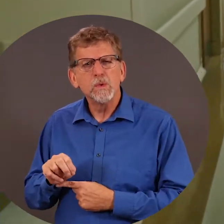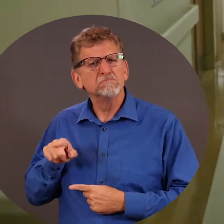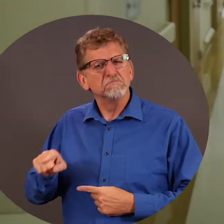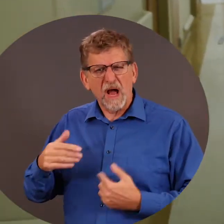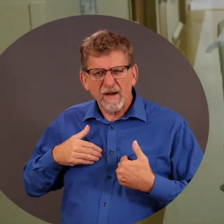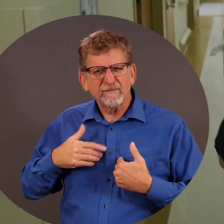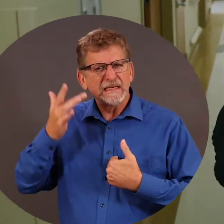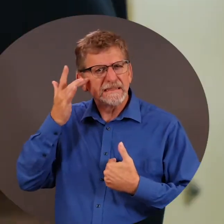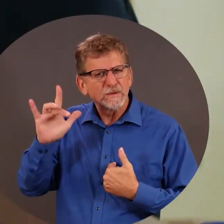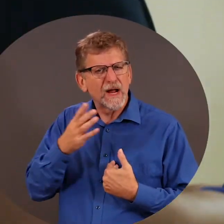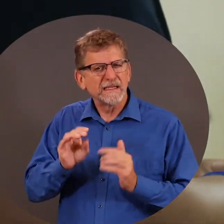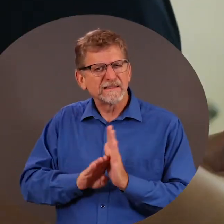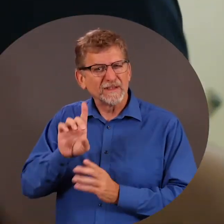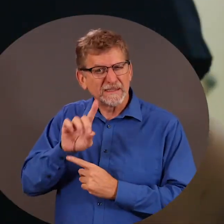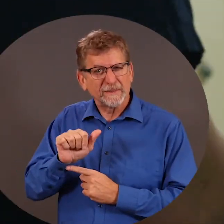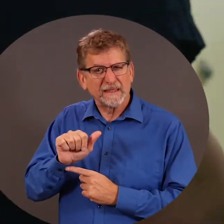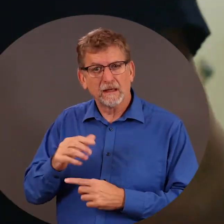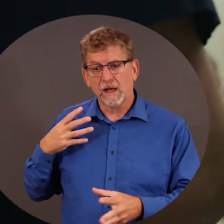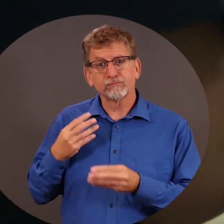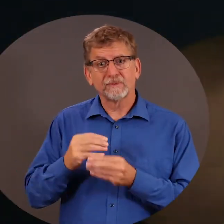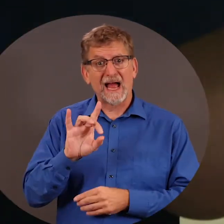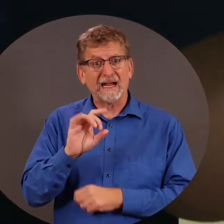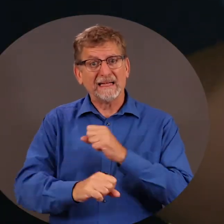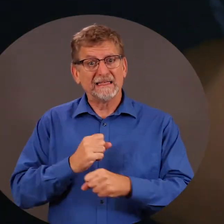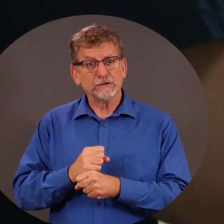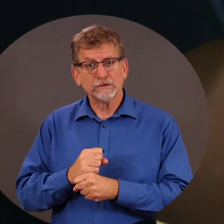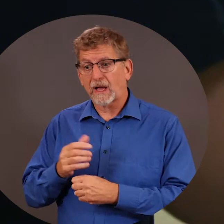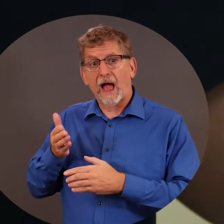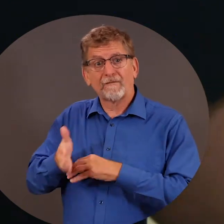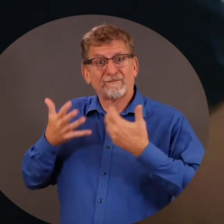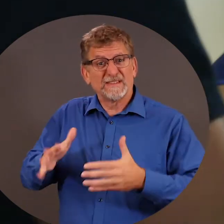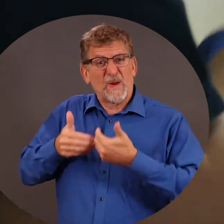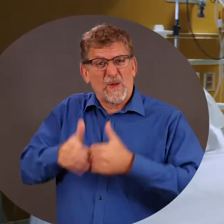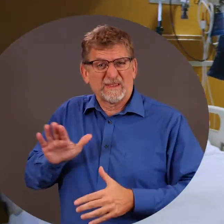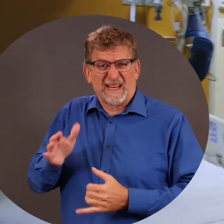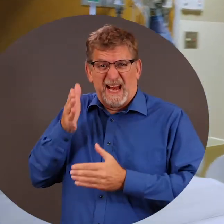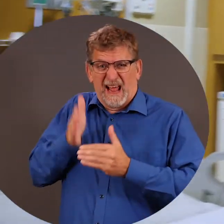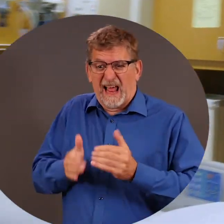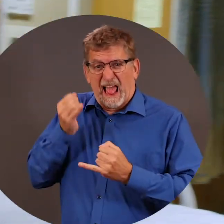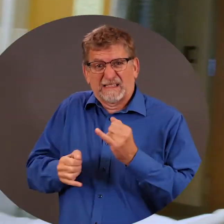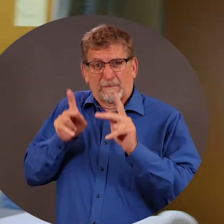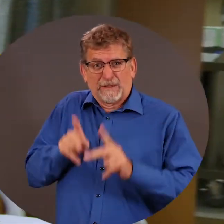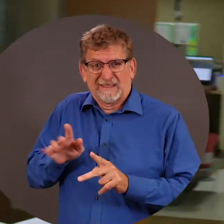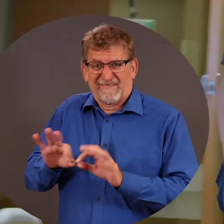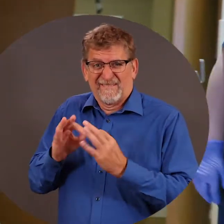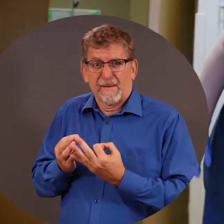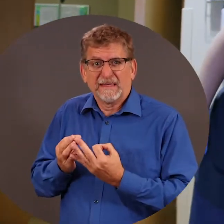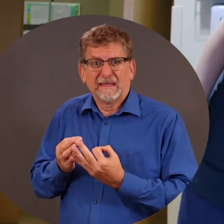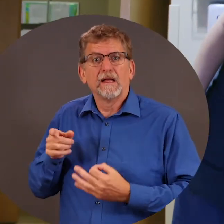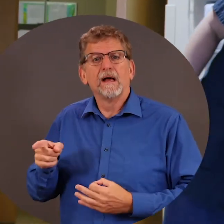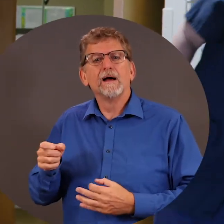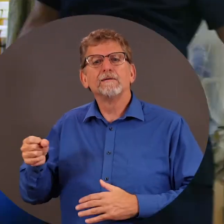also has an intellectual and developmental disability. For the last 8 years, after losing the last of her family, she's been living